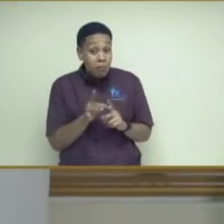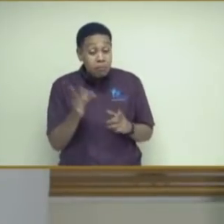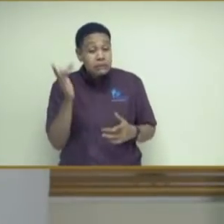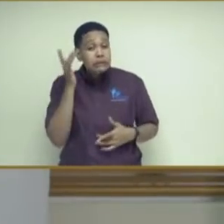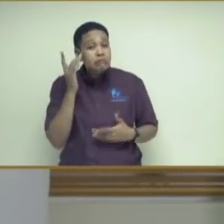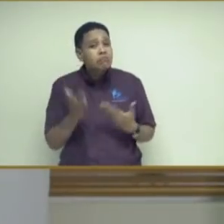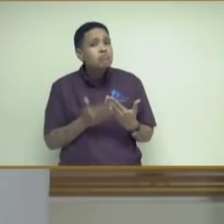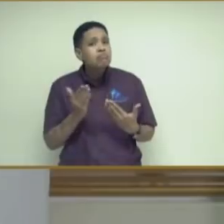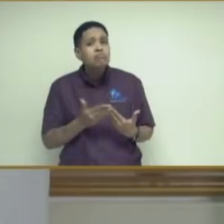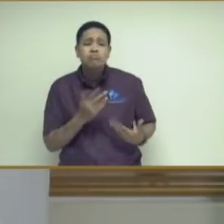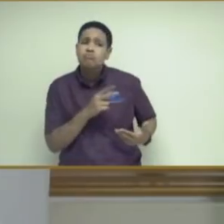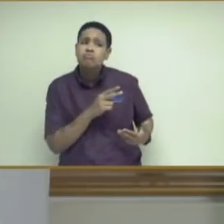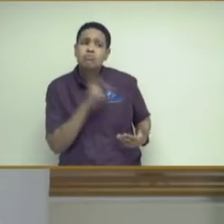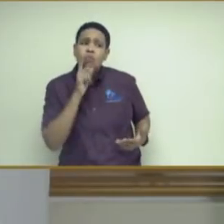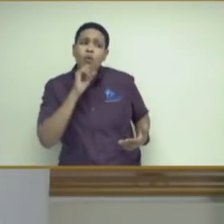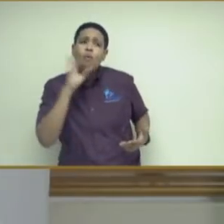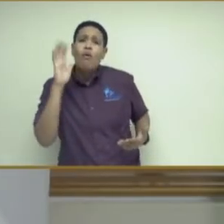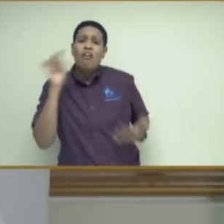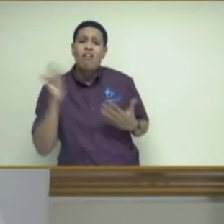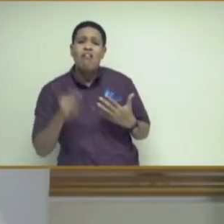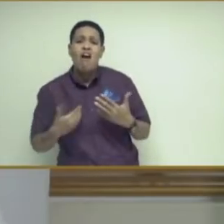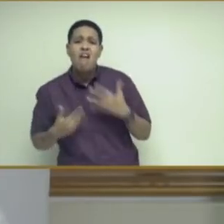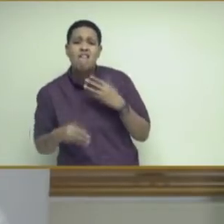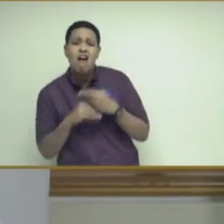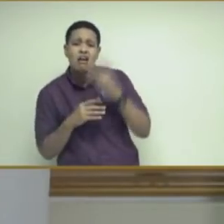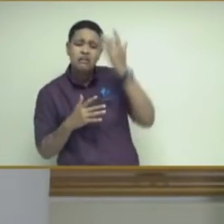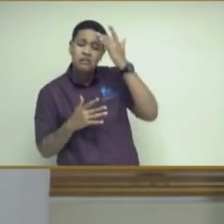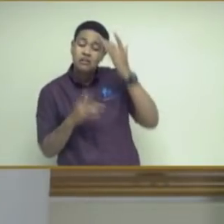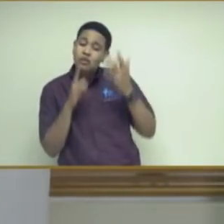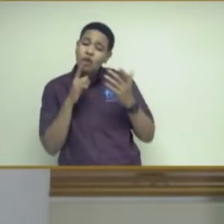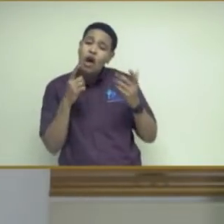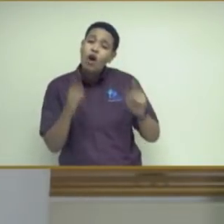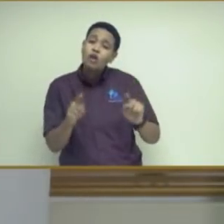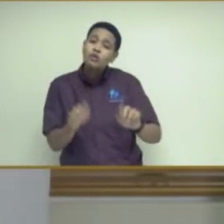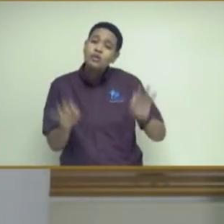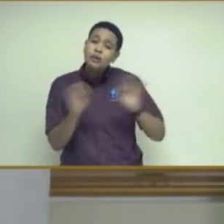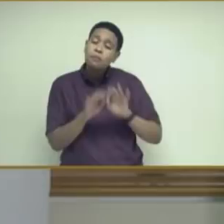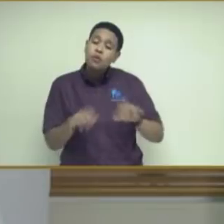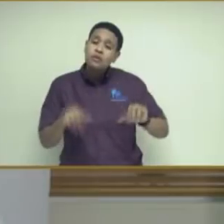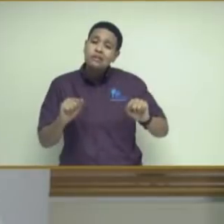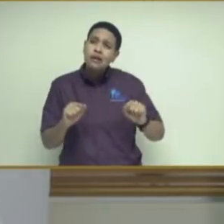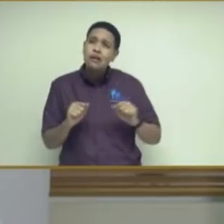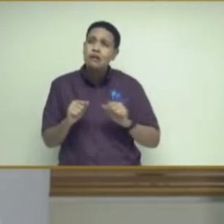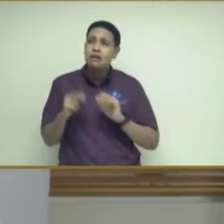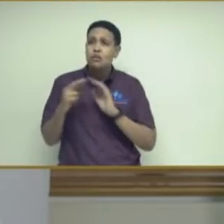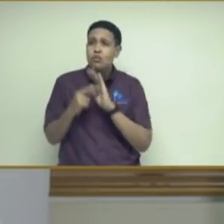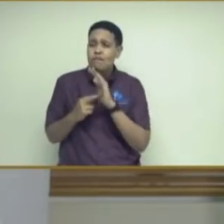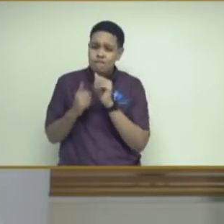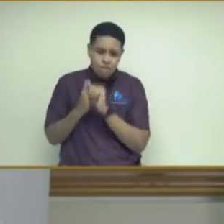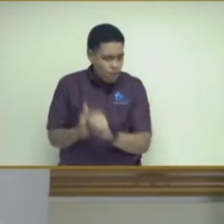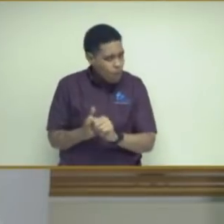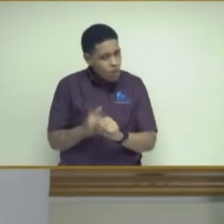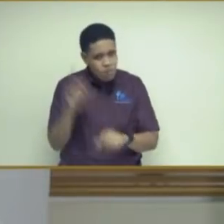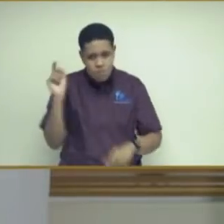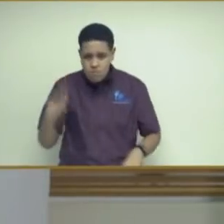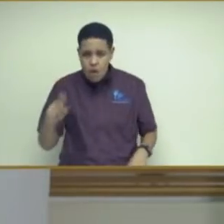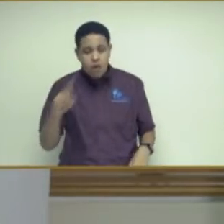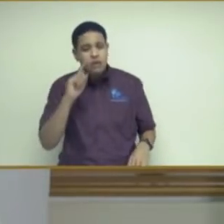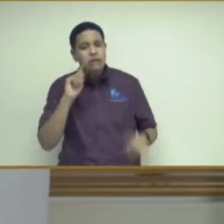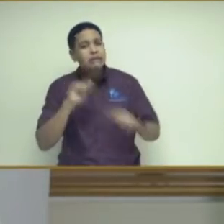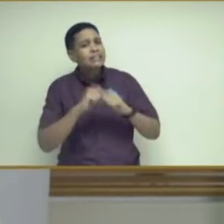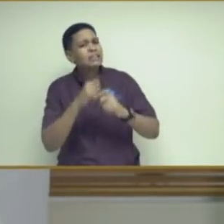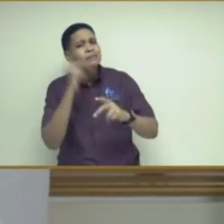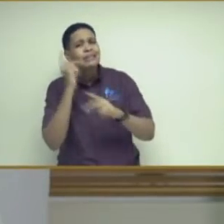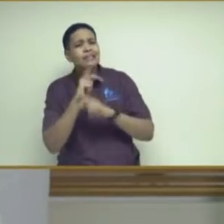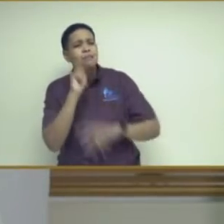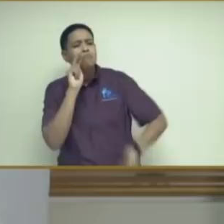consequence, it's going to be important for us to take those measures. So the team will certainly be continuing its observation